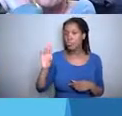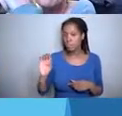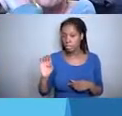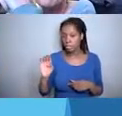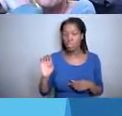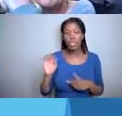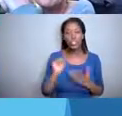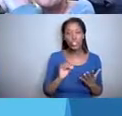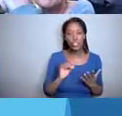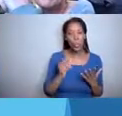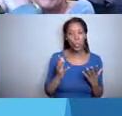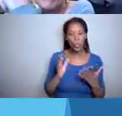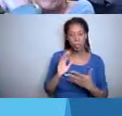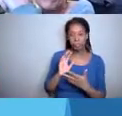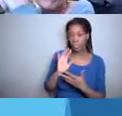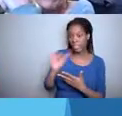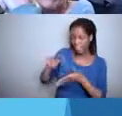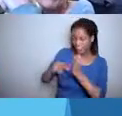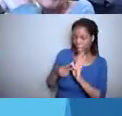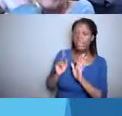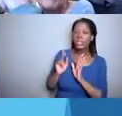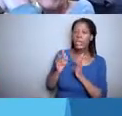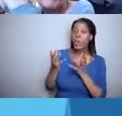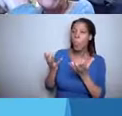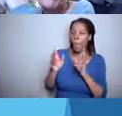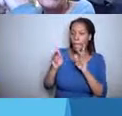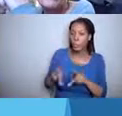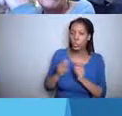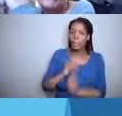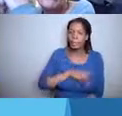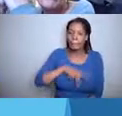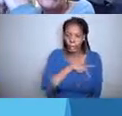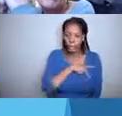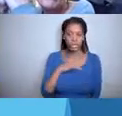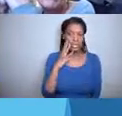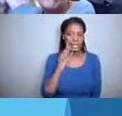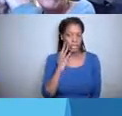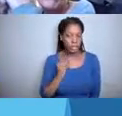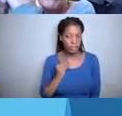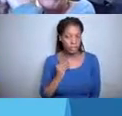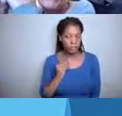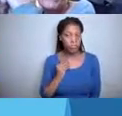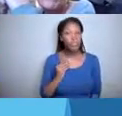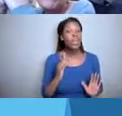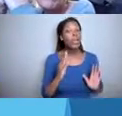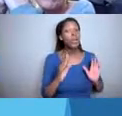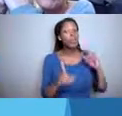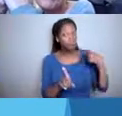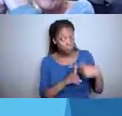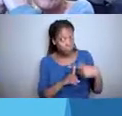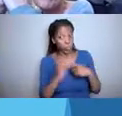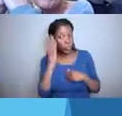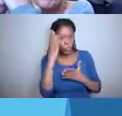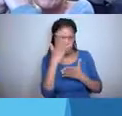and then we do know i know of a lot of artists who also are working in spaces or have maybe